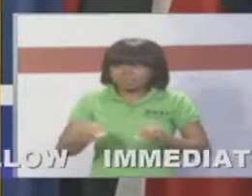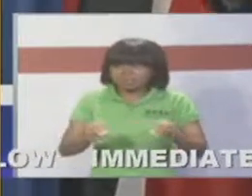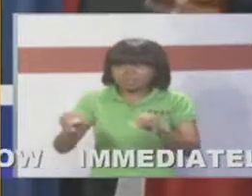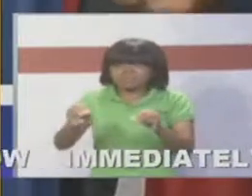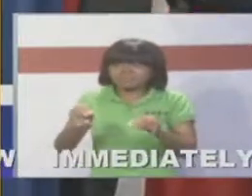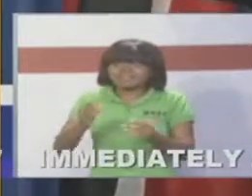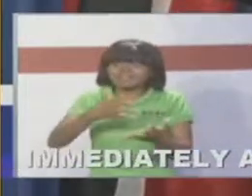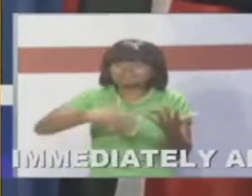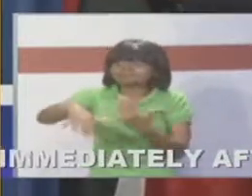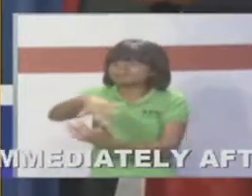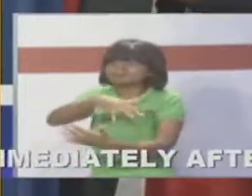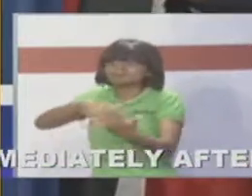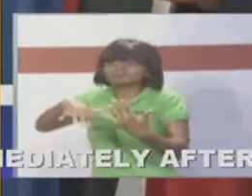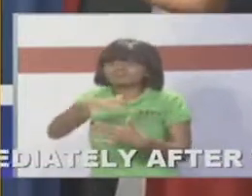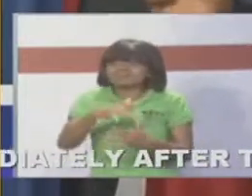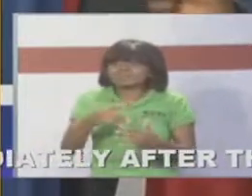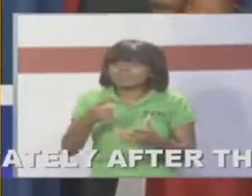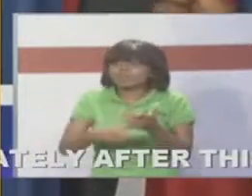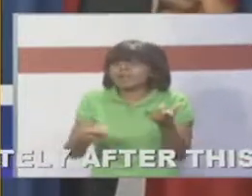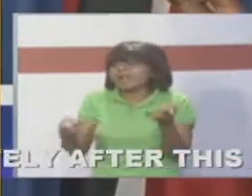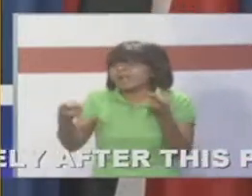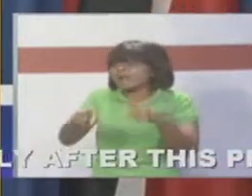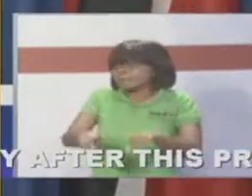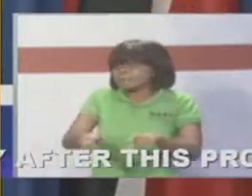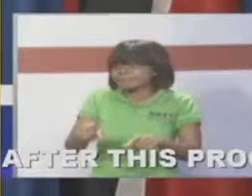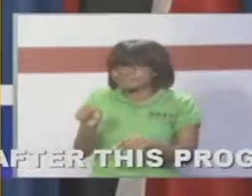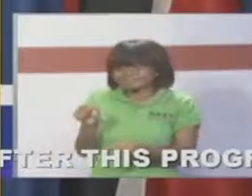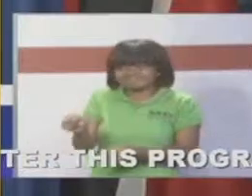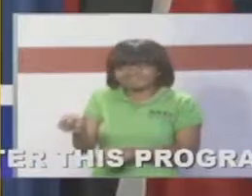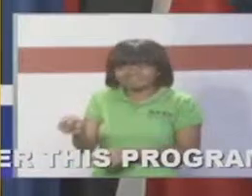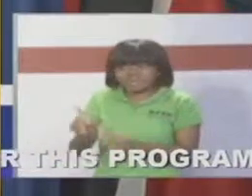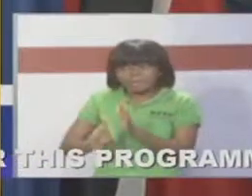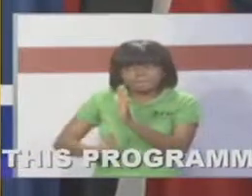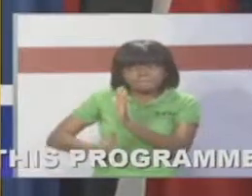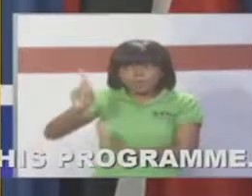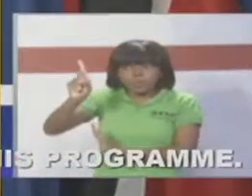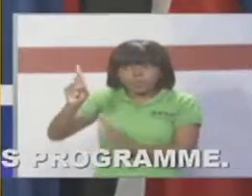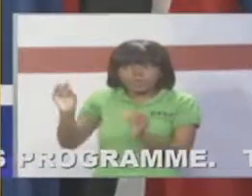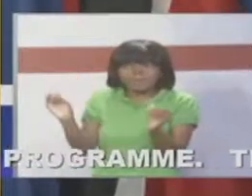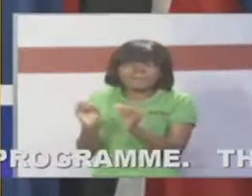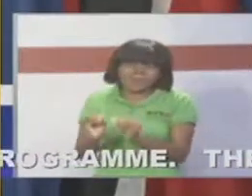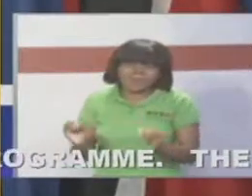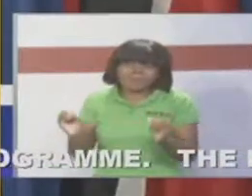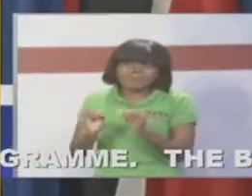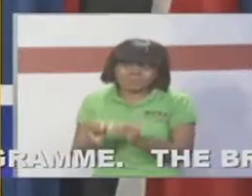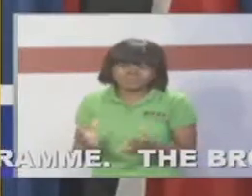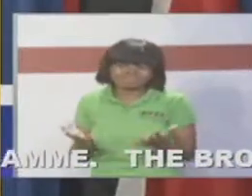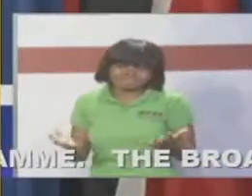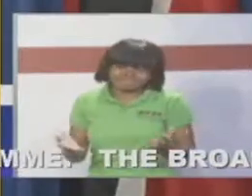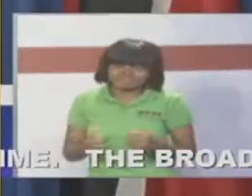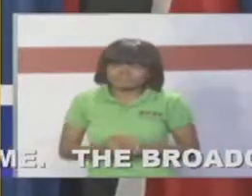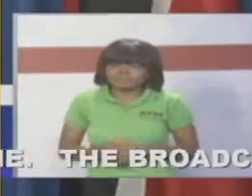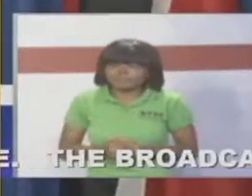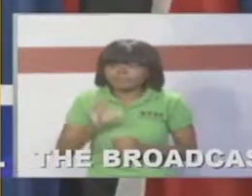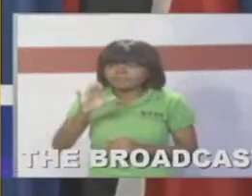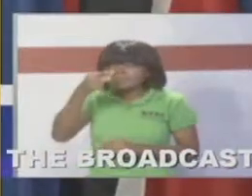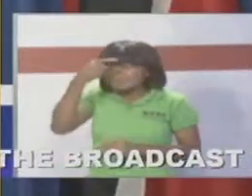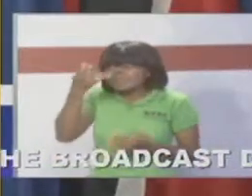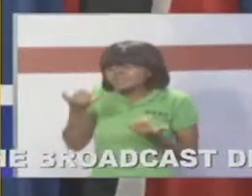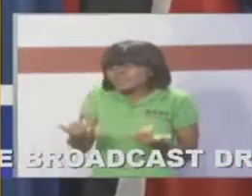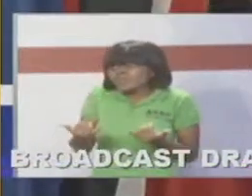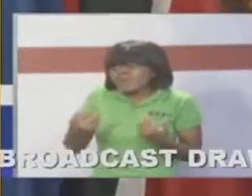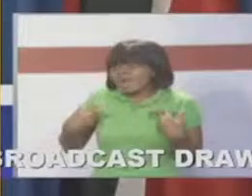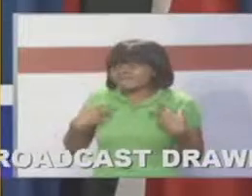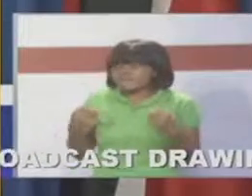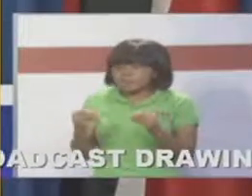mixing which has generated this situation. So any additional moving and mixing could only